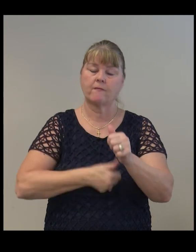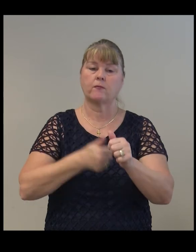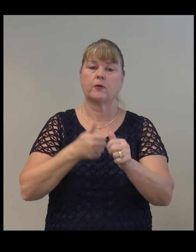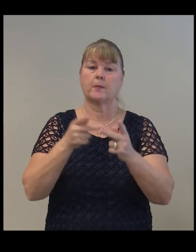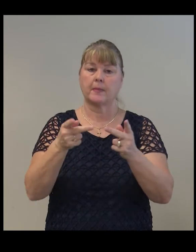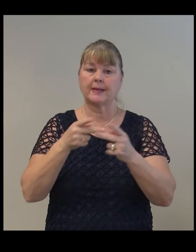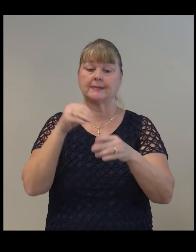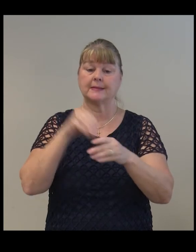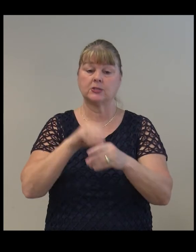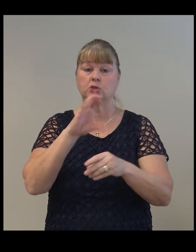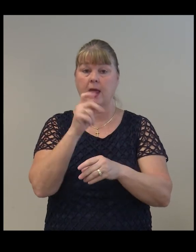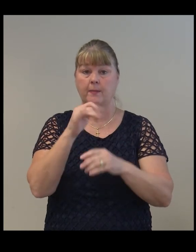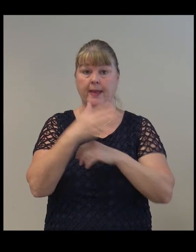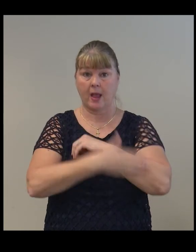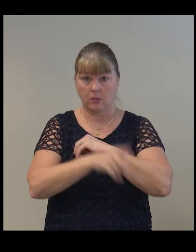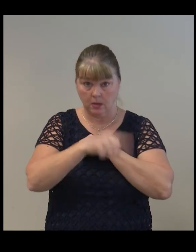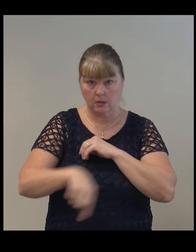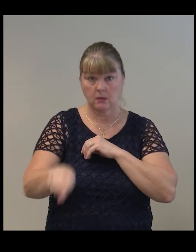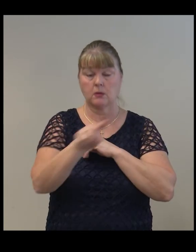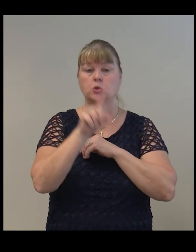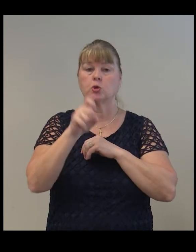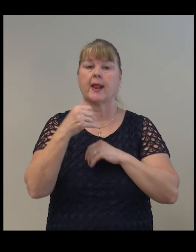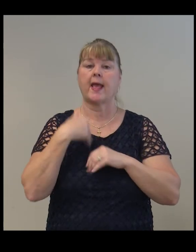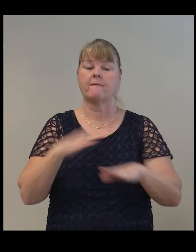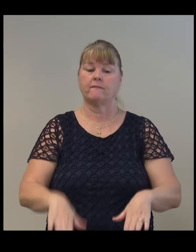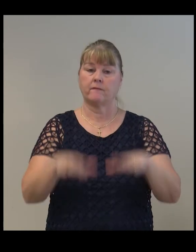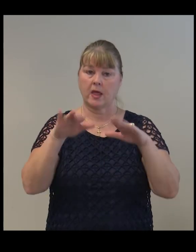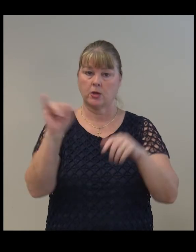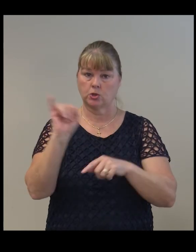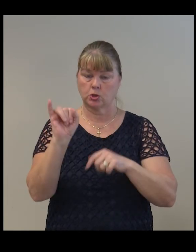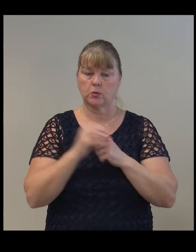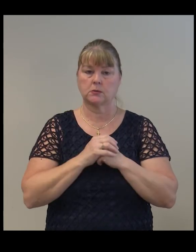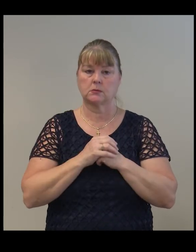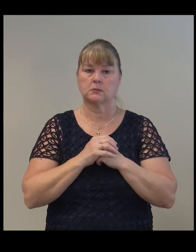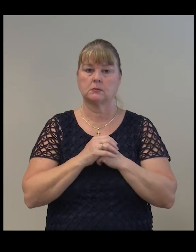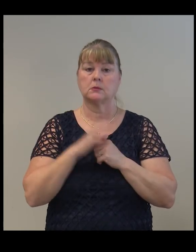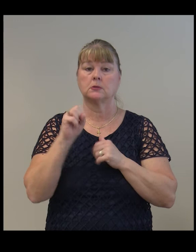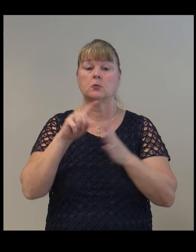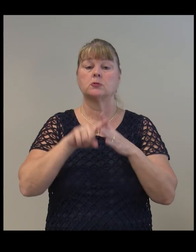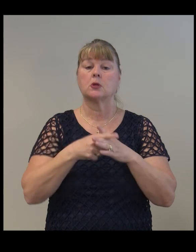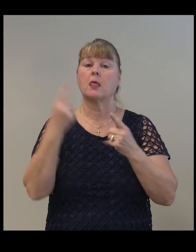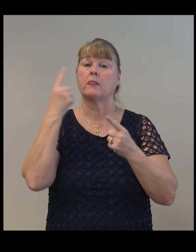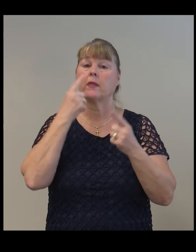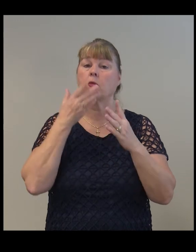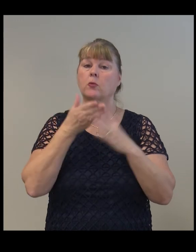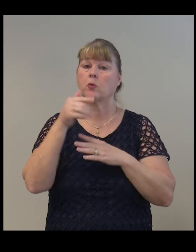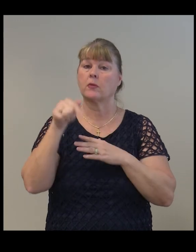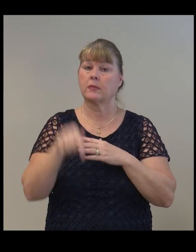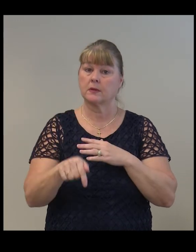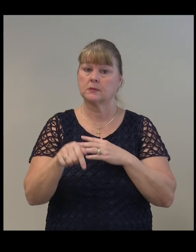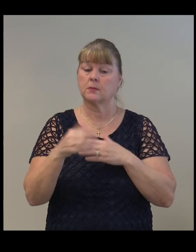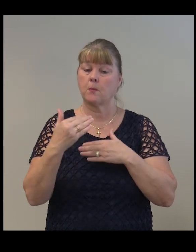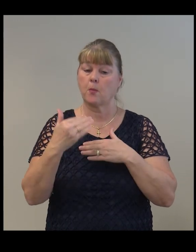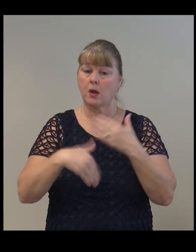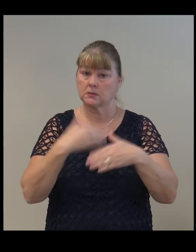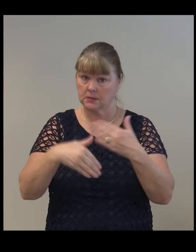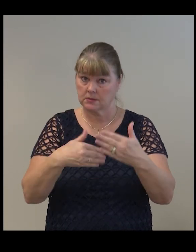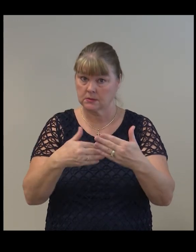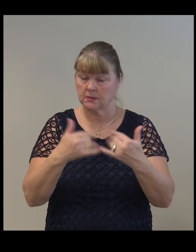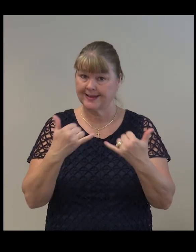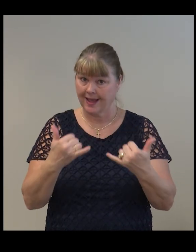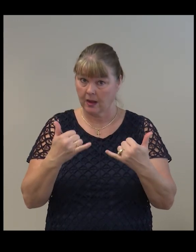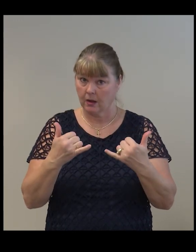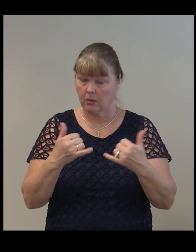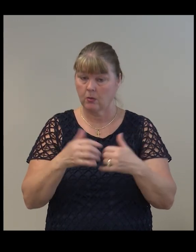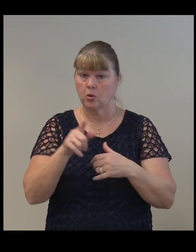every single place in Chatham County should have flood insurance. So start thinking through those